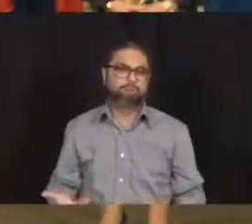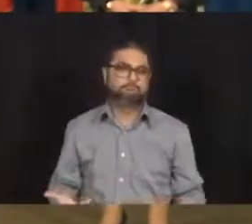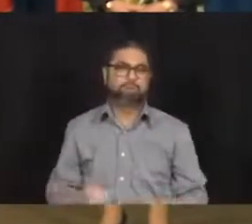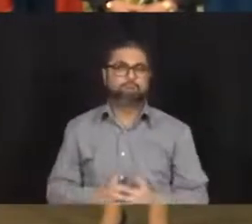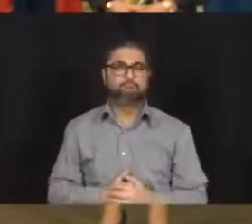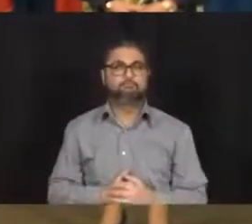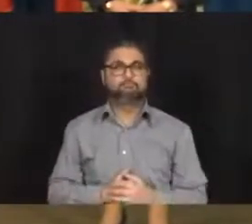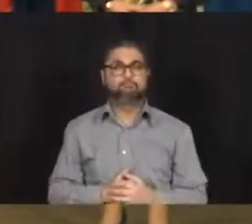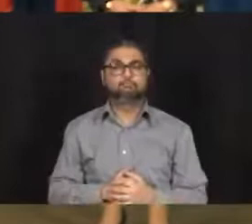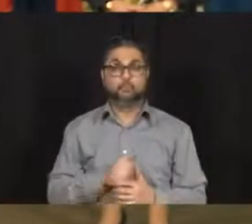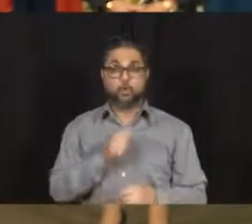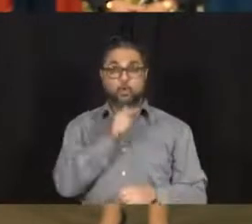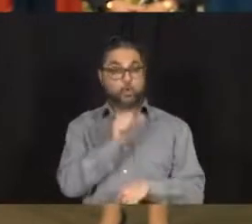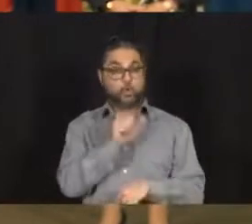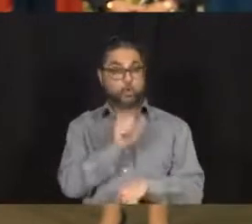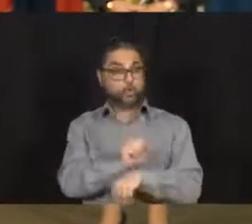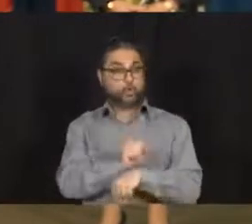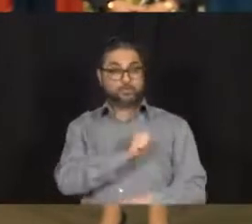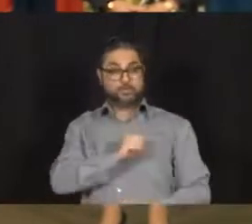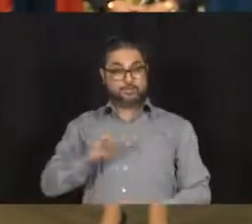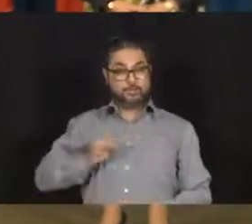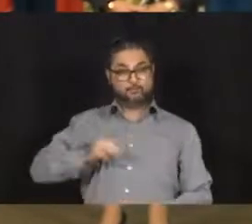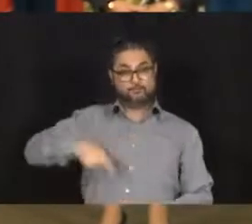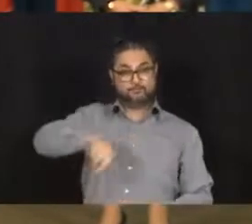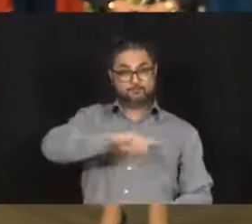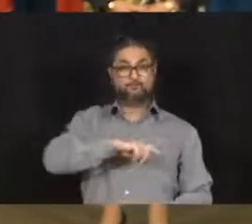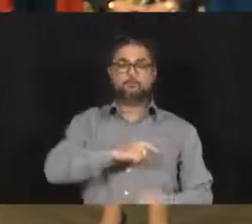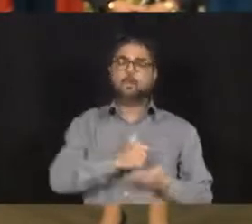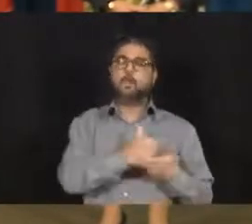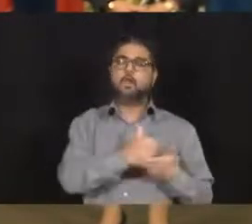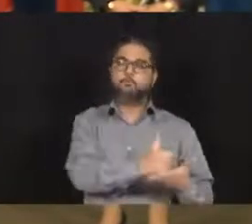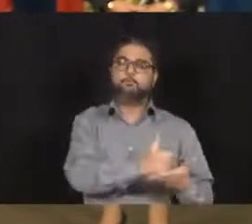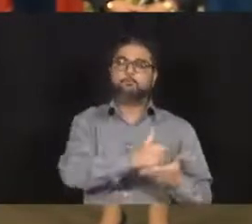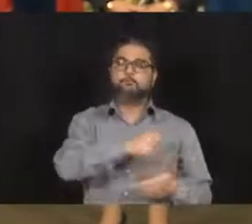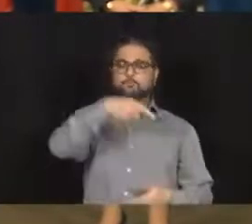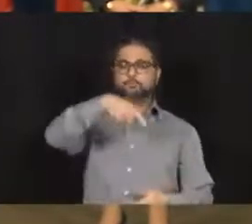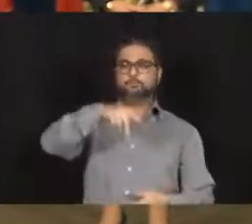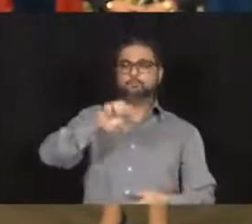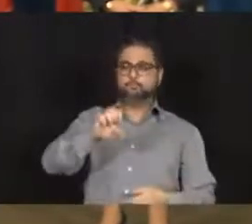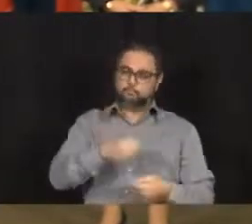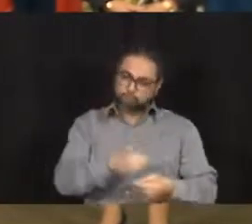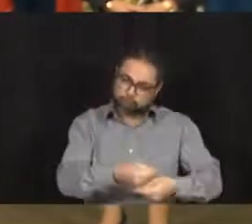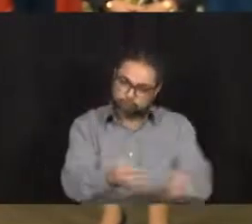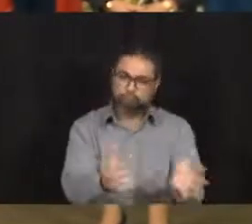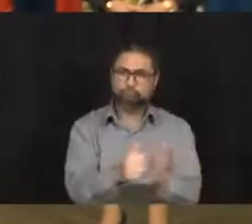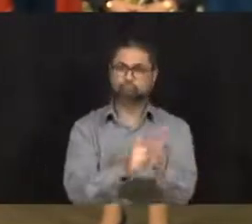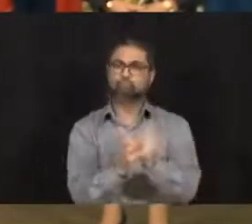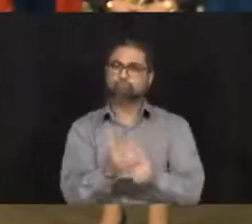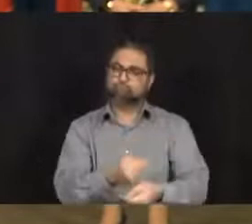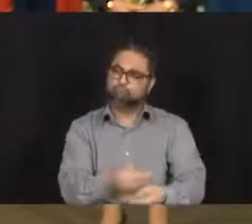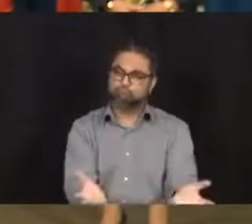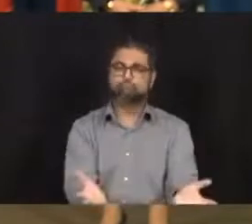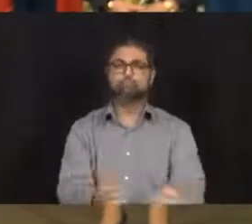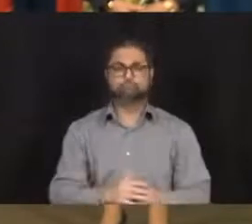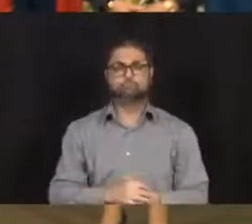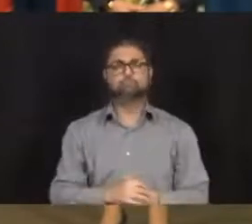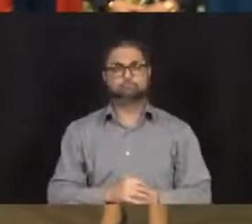healthcare workers by providing them the PPE items that they need. But